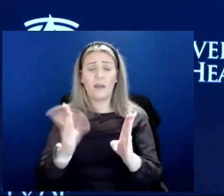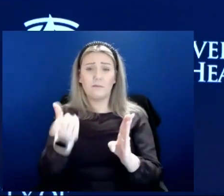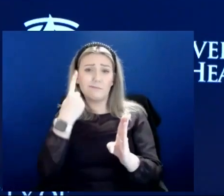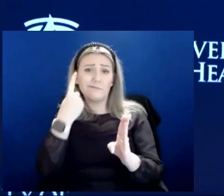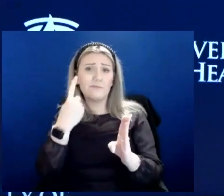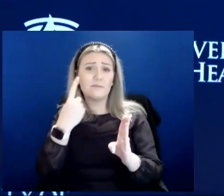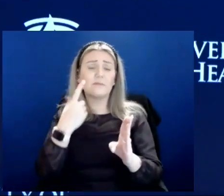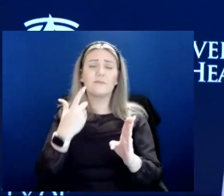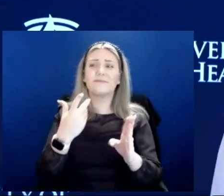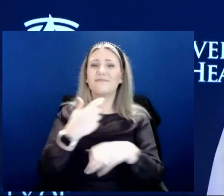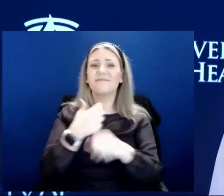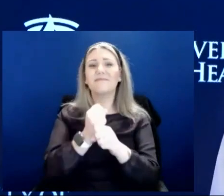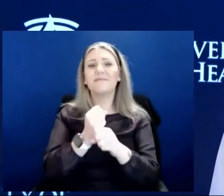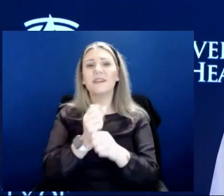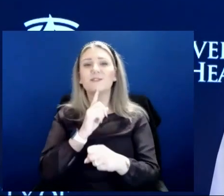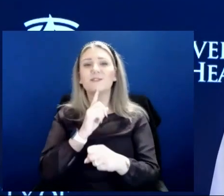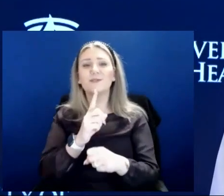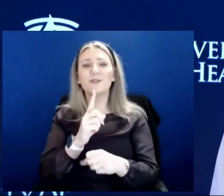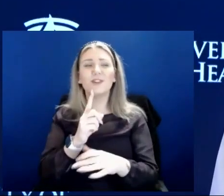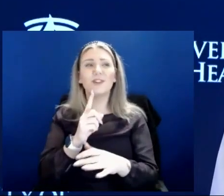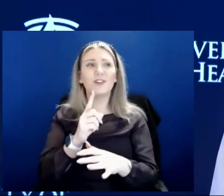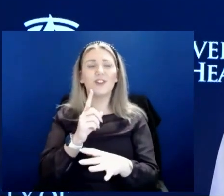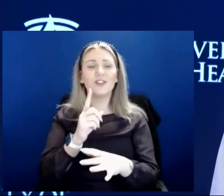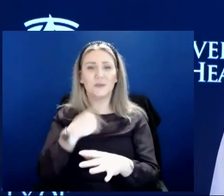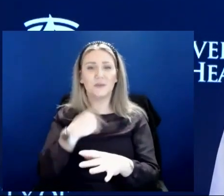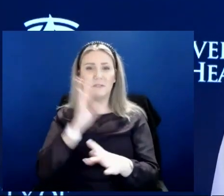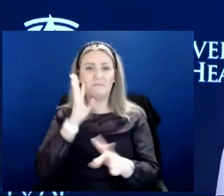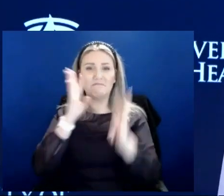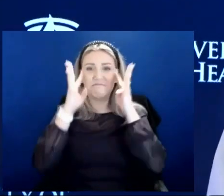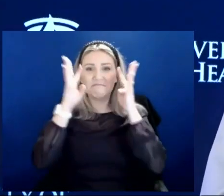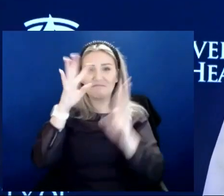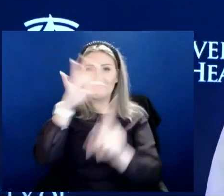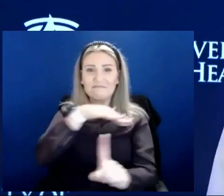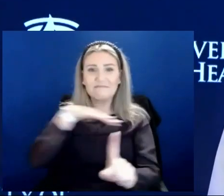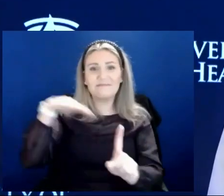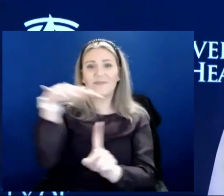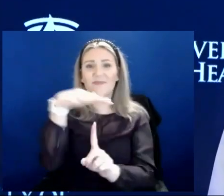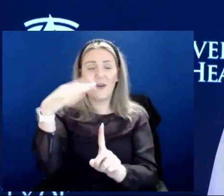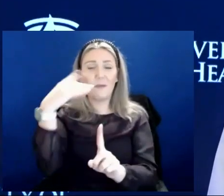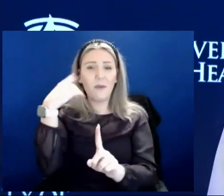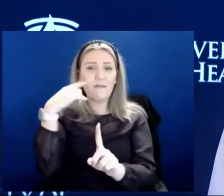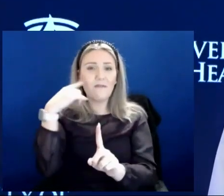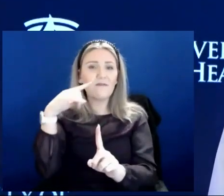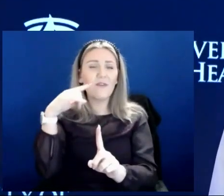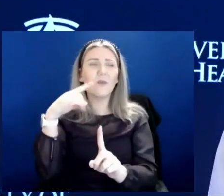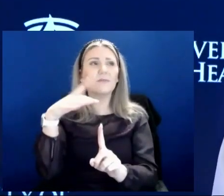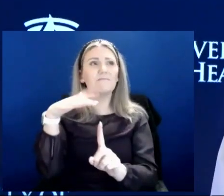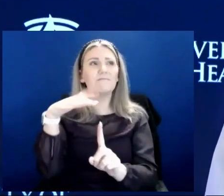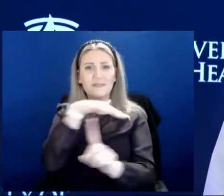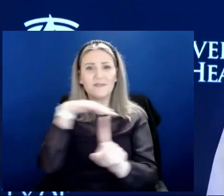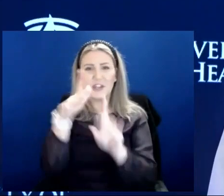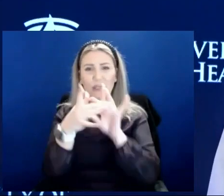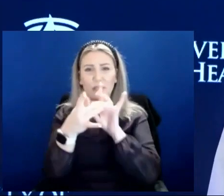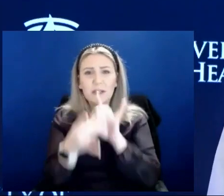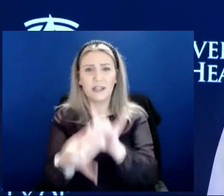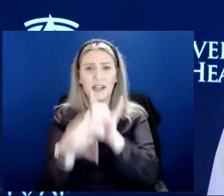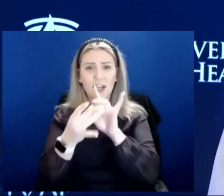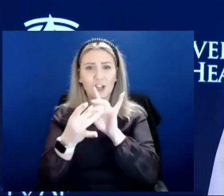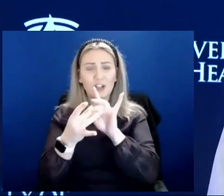we're creating an environment with our children, an environment of connection, an environment